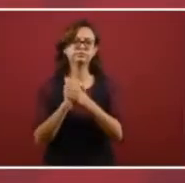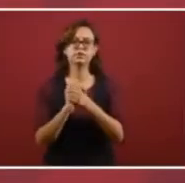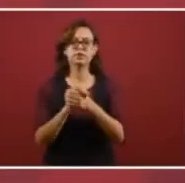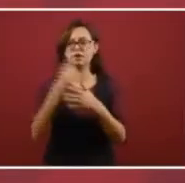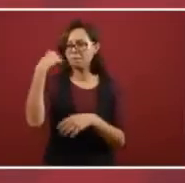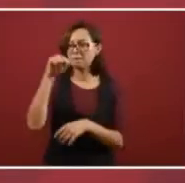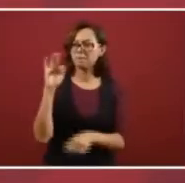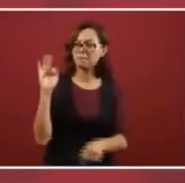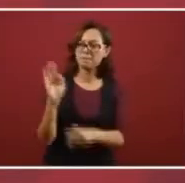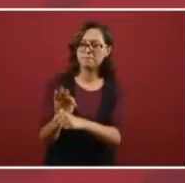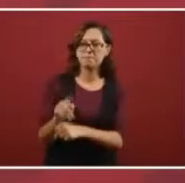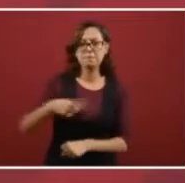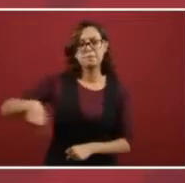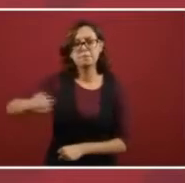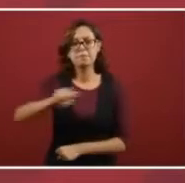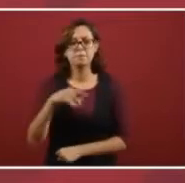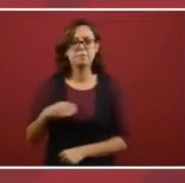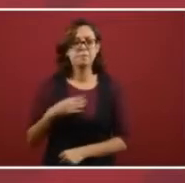the